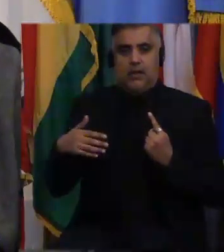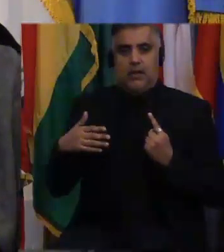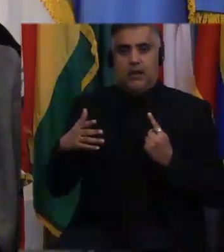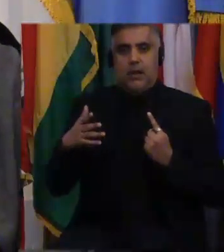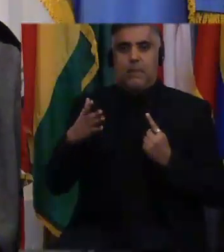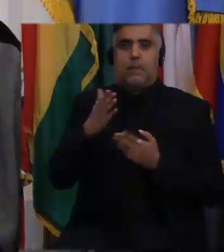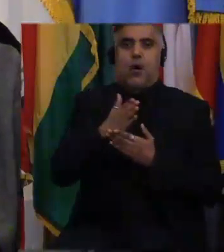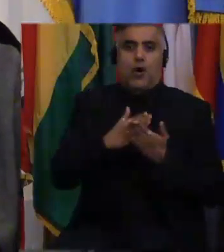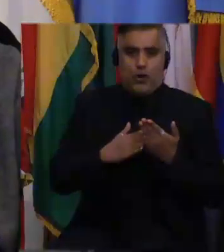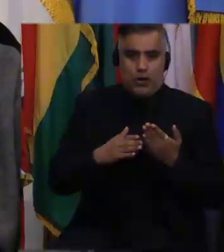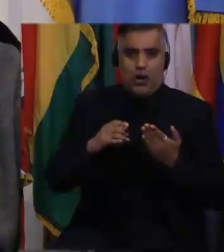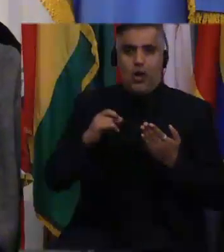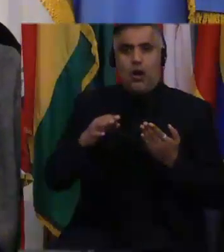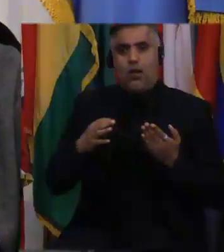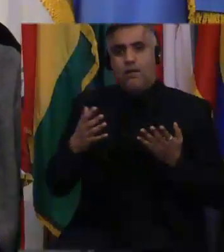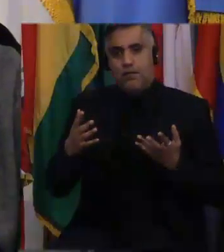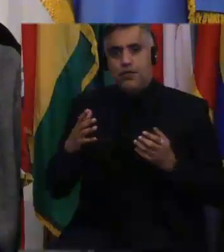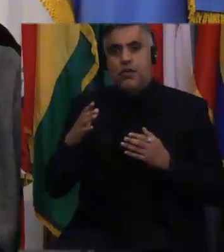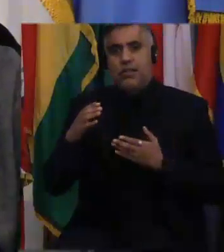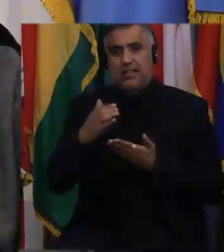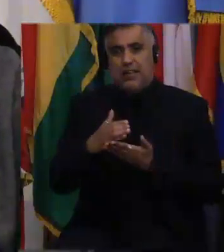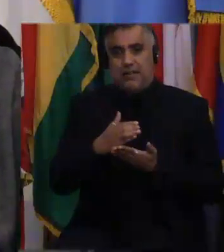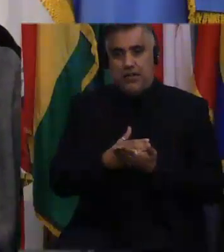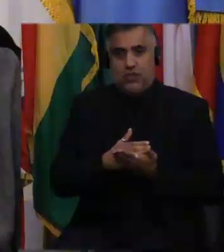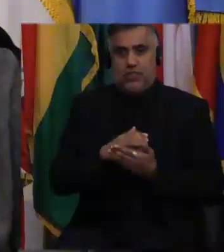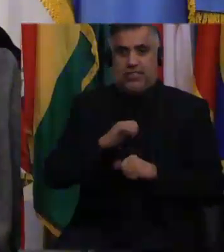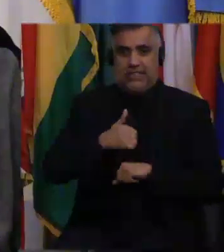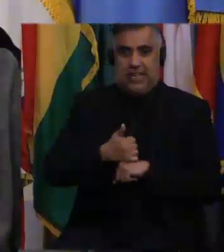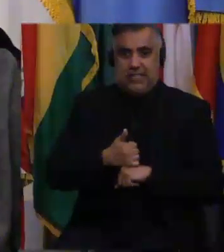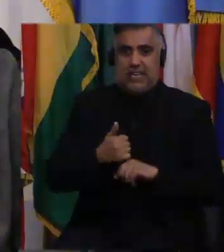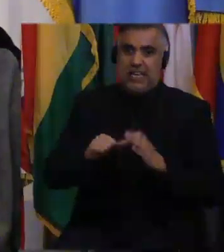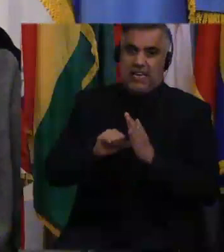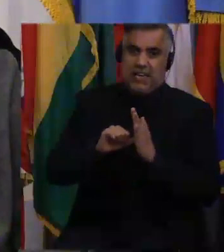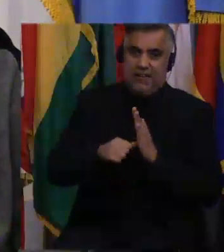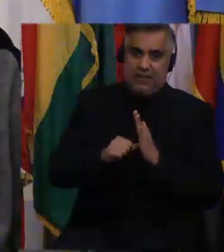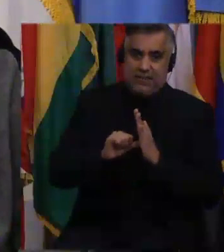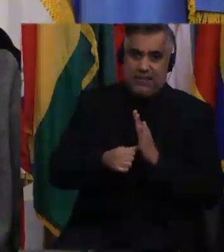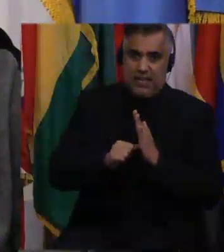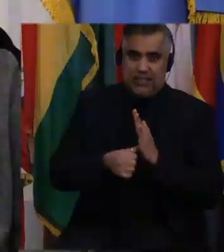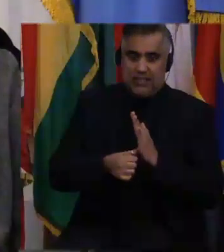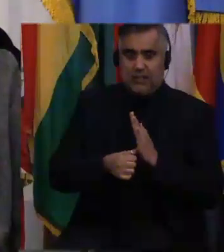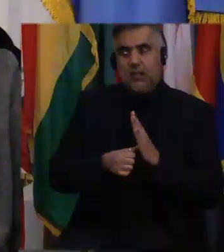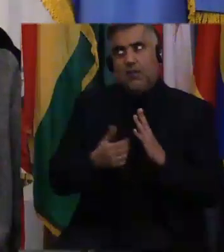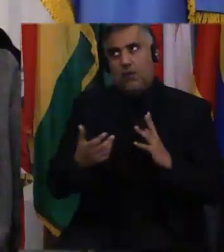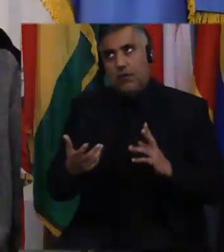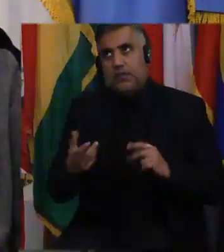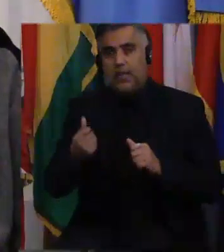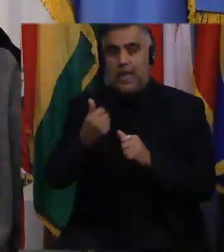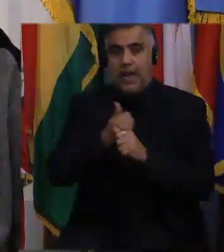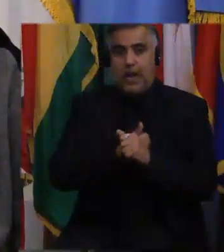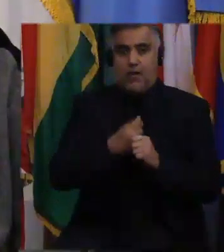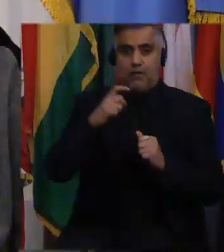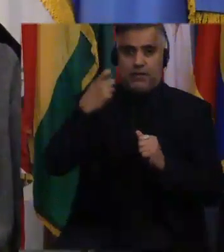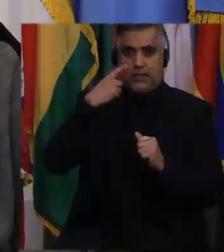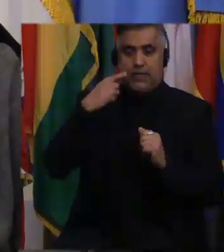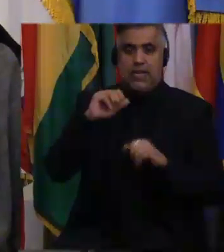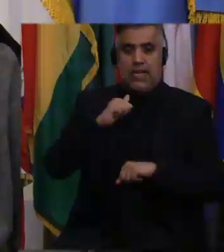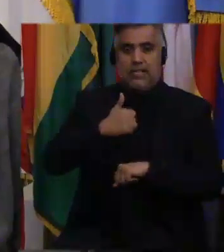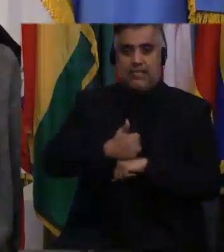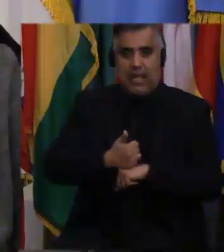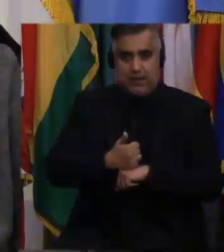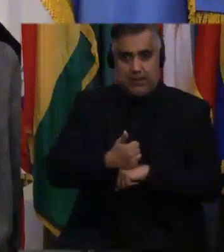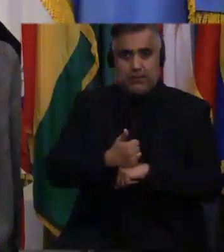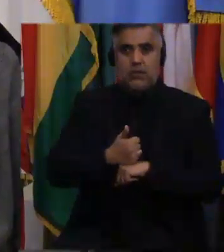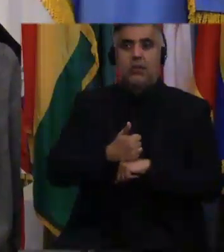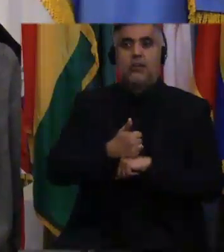legs, I would say, on which this convention stands. It emphasizes very much, for instance, that every state establish at